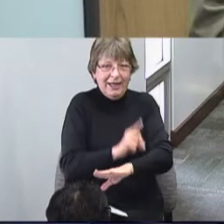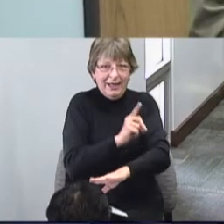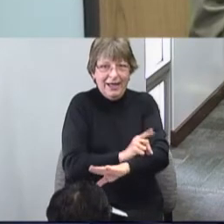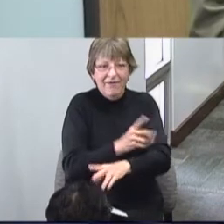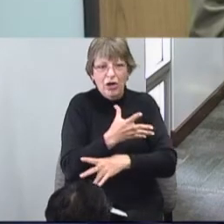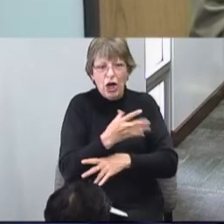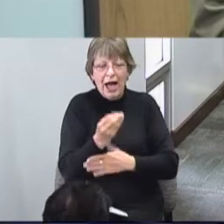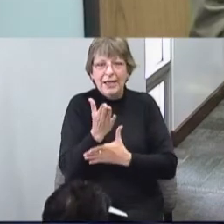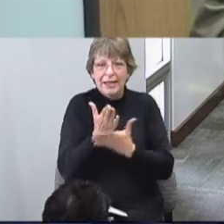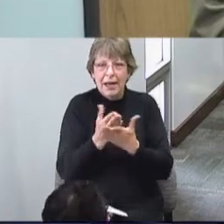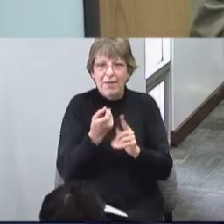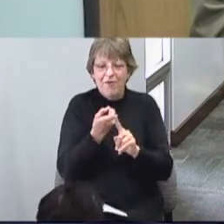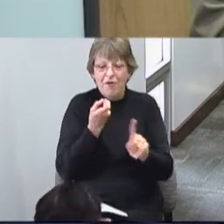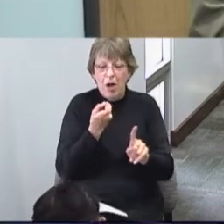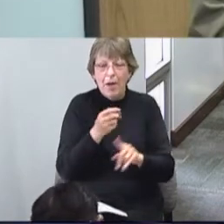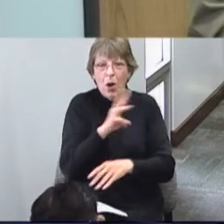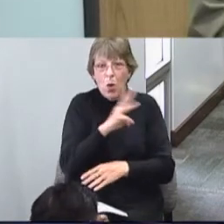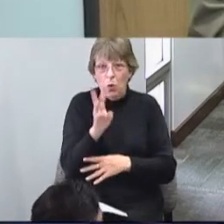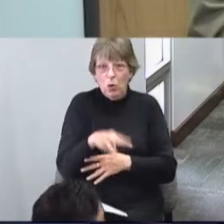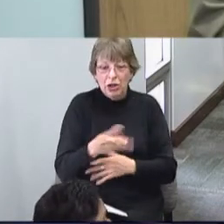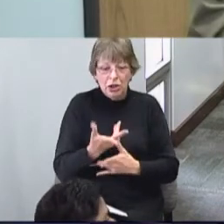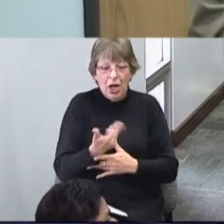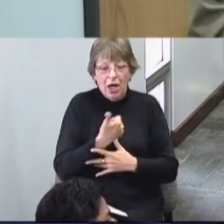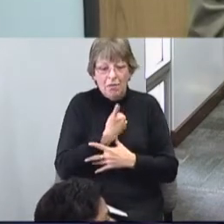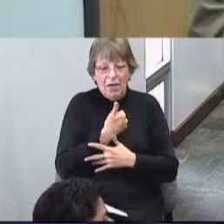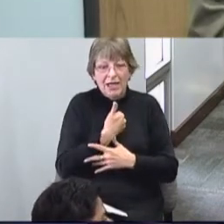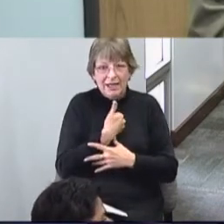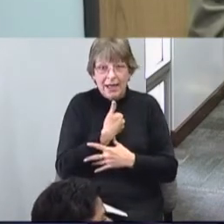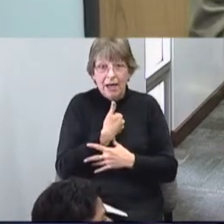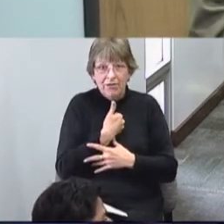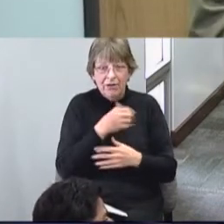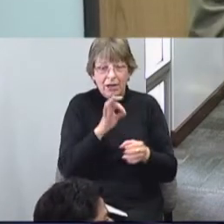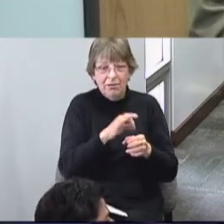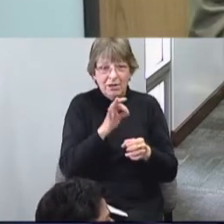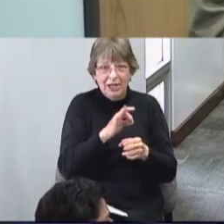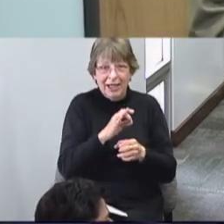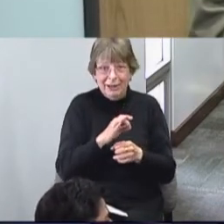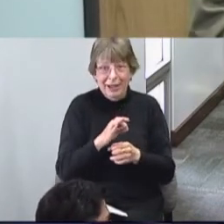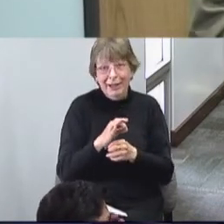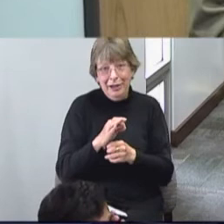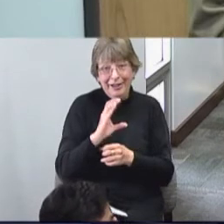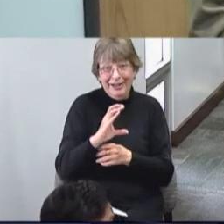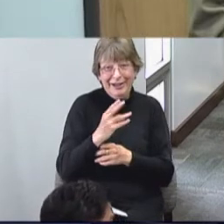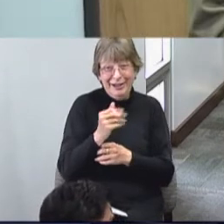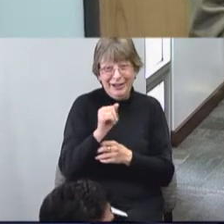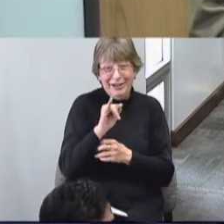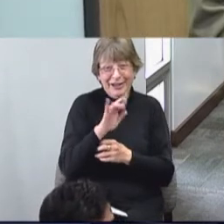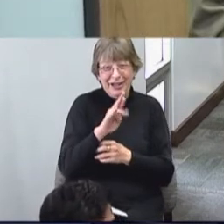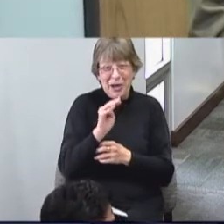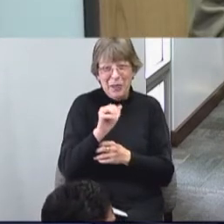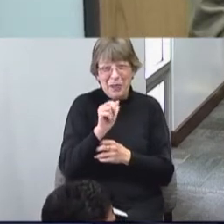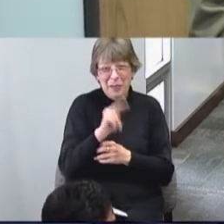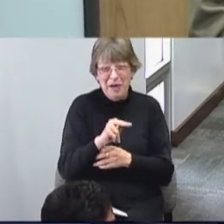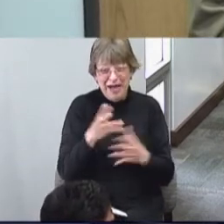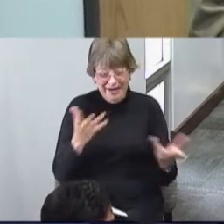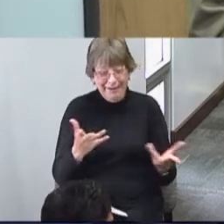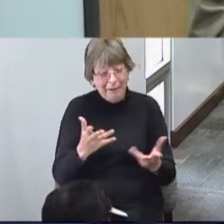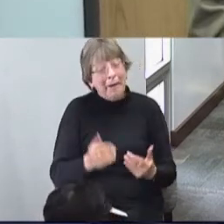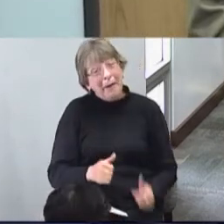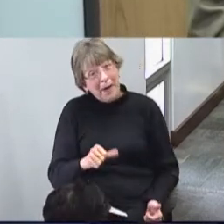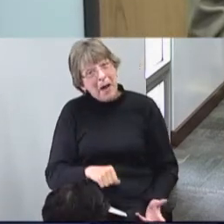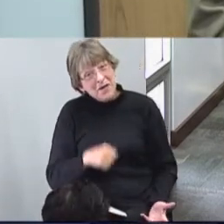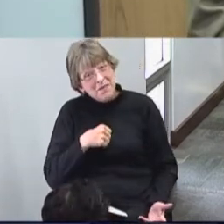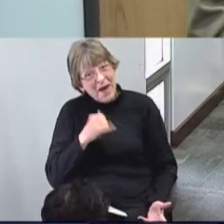Wichita firm. I was elected chairman. I'm proud to be chairman of the Sports Arena Building Committee because I think the